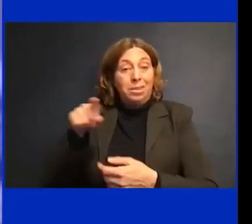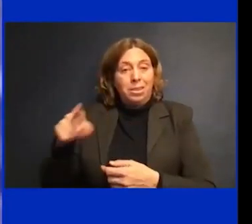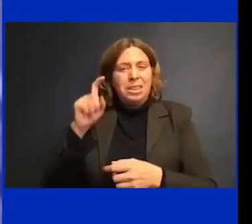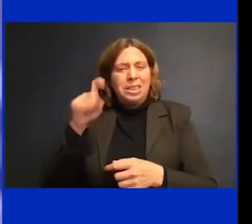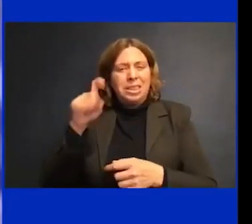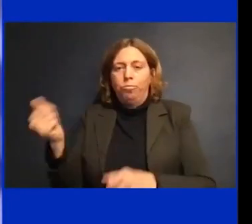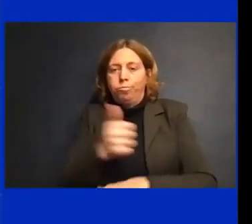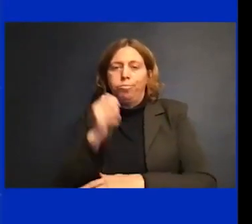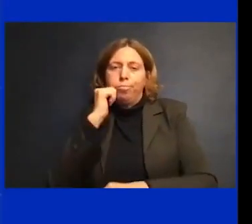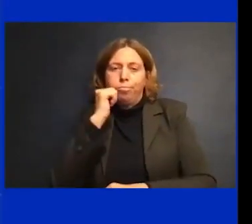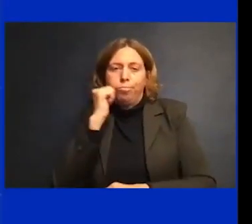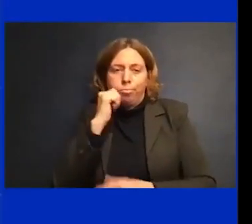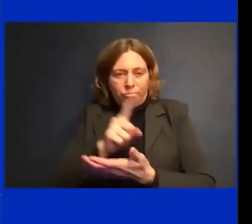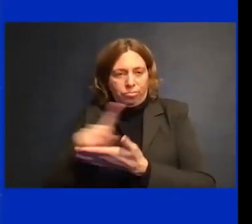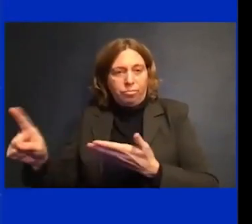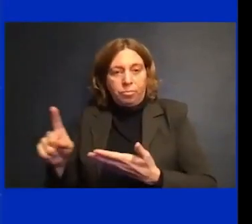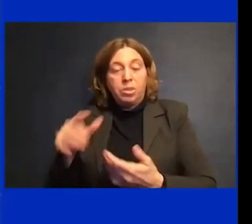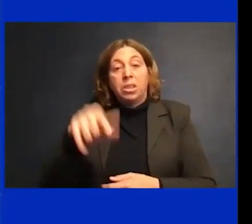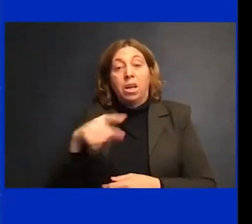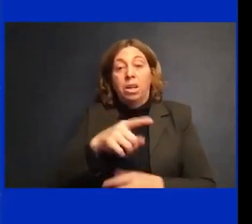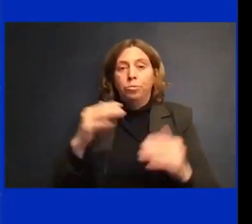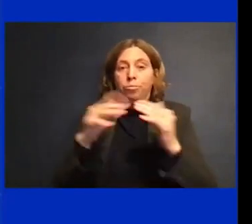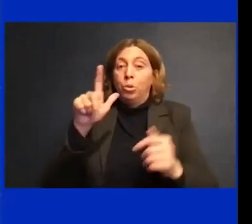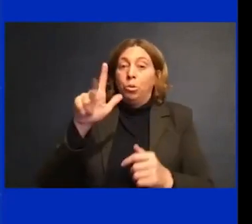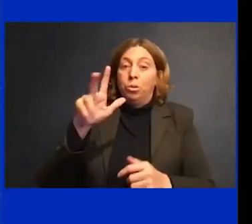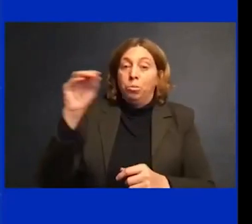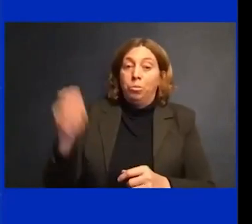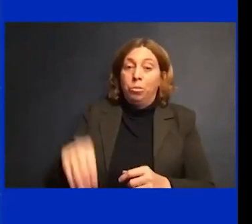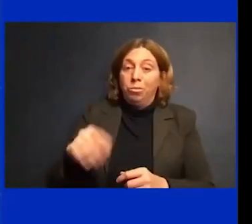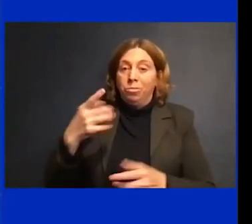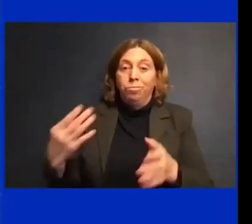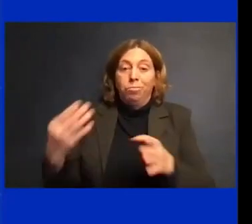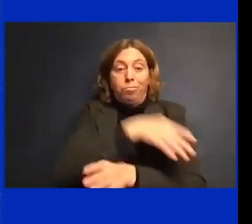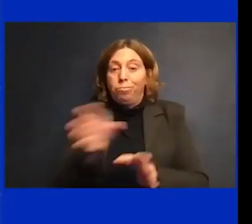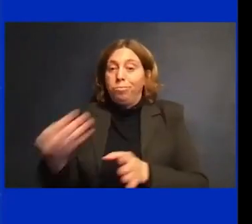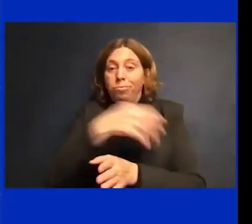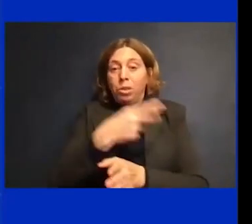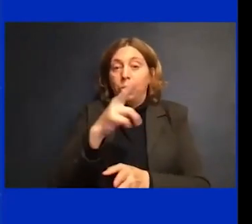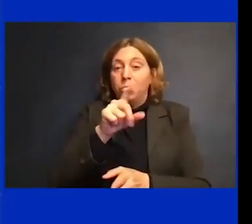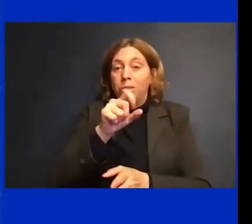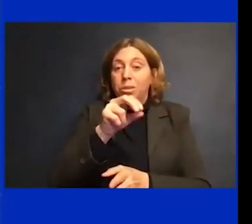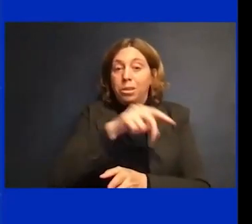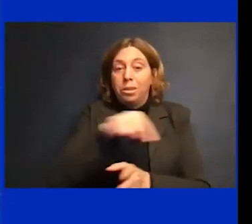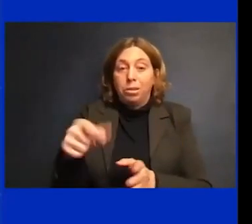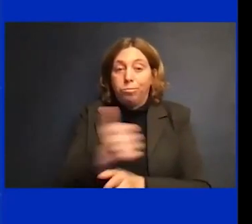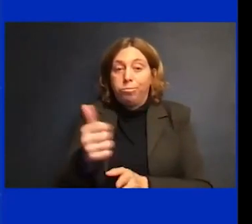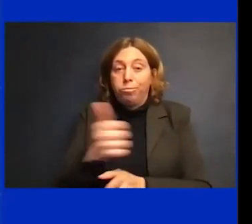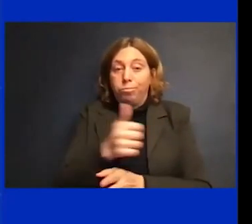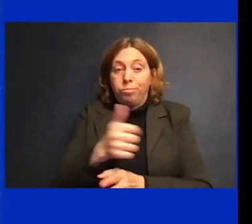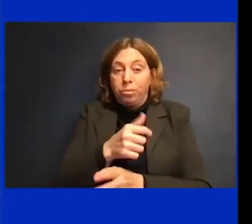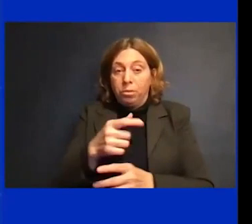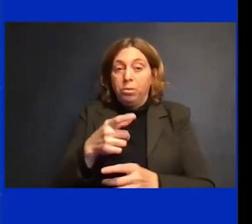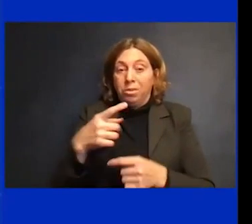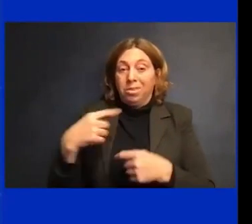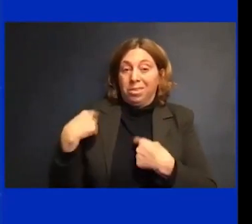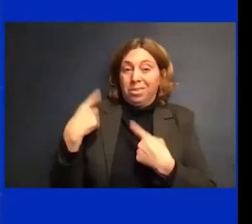busy weekday. This translates to approximately 23% of all Trans-Hudson commuters at present, and bus ridership